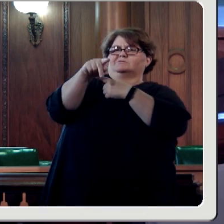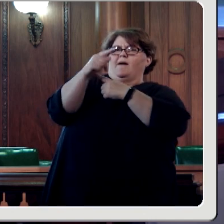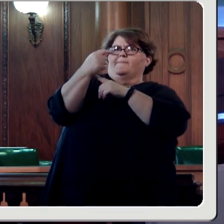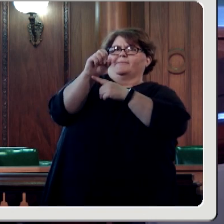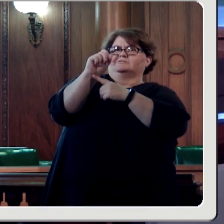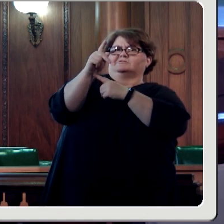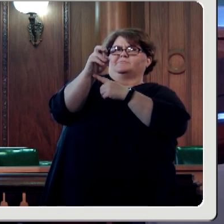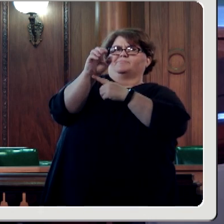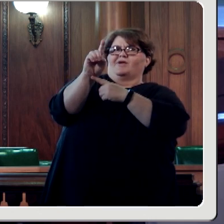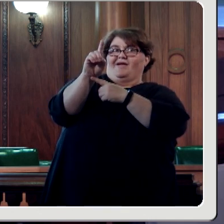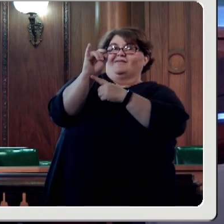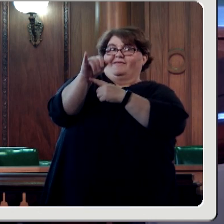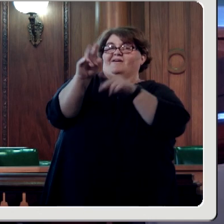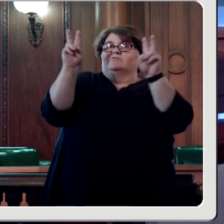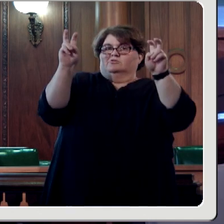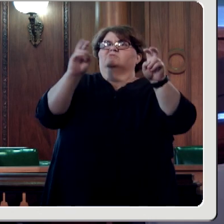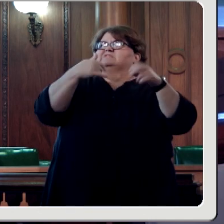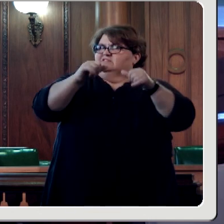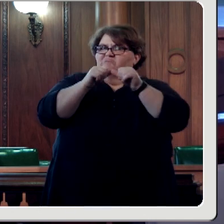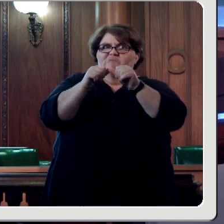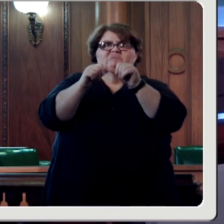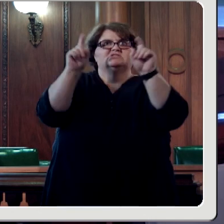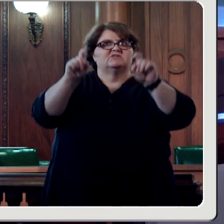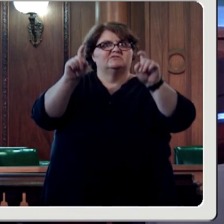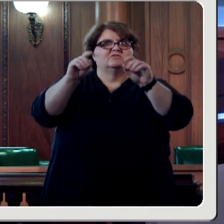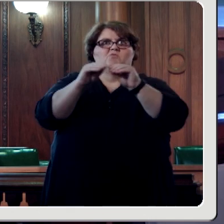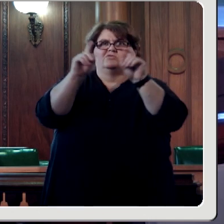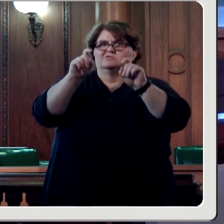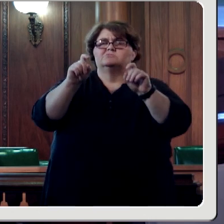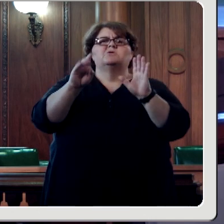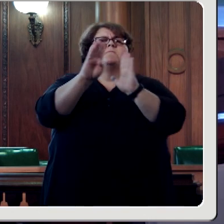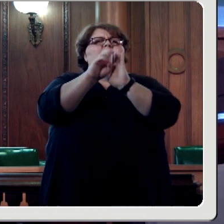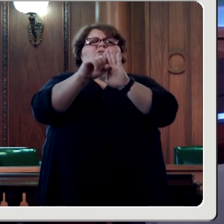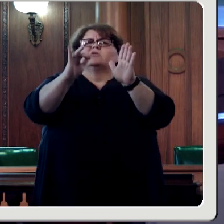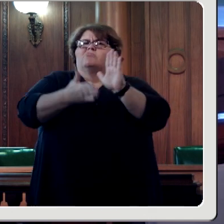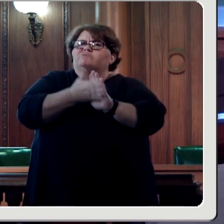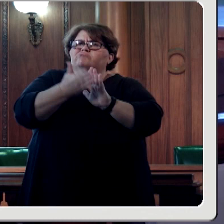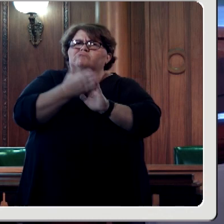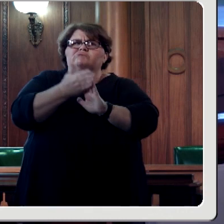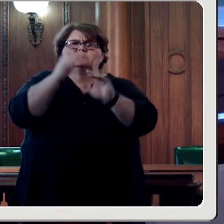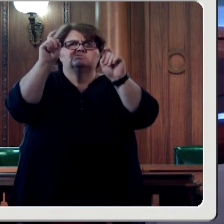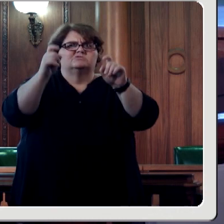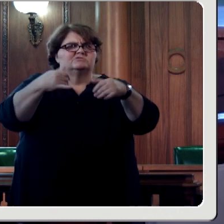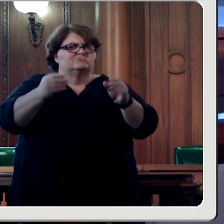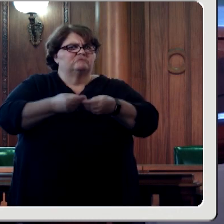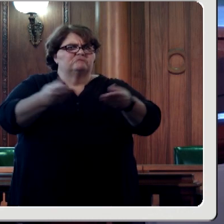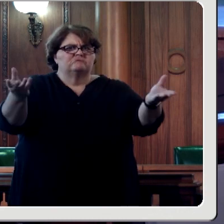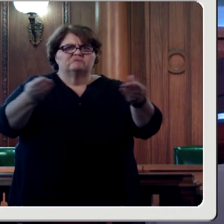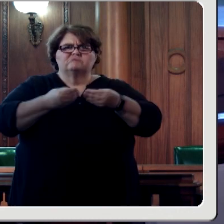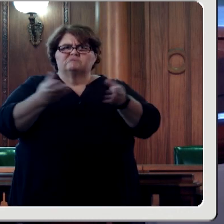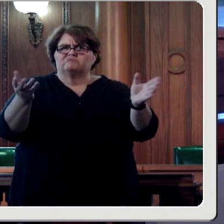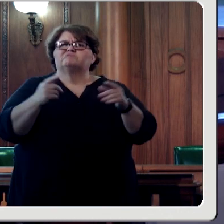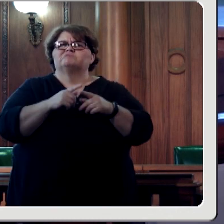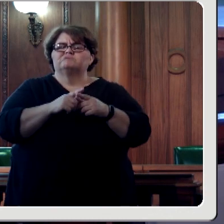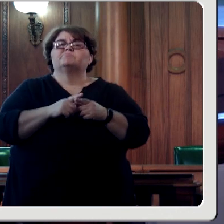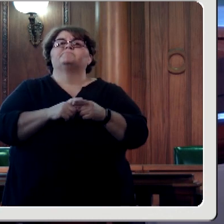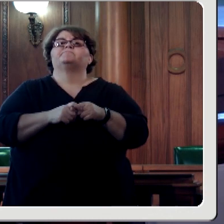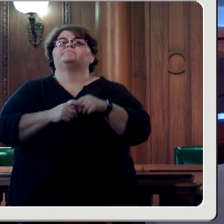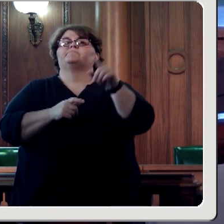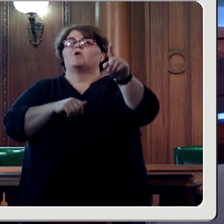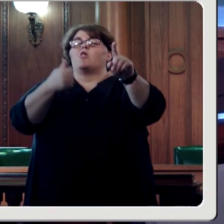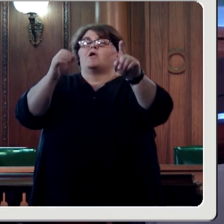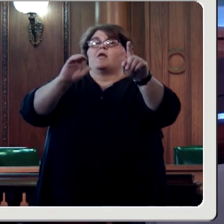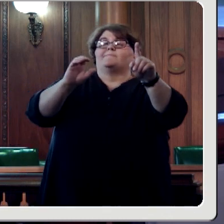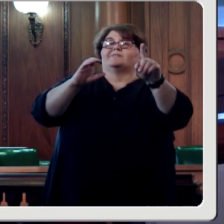298 Carew Street. That's going to be on Wednesdays and Thursdays. Helen will speak more about this 1 to 4 appointment. This is through